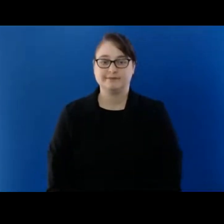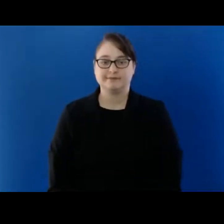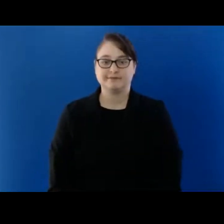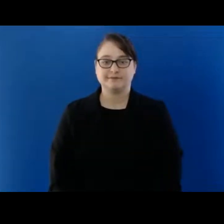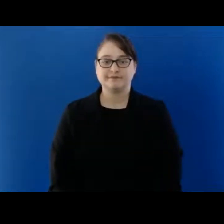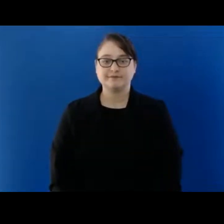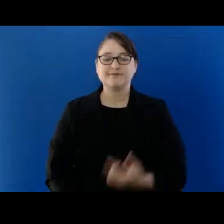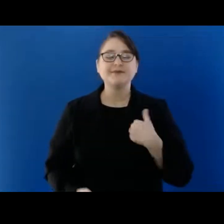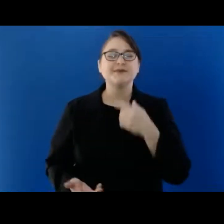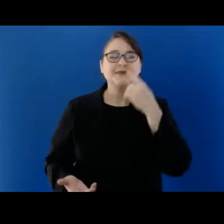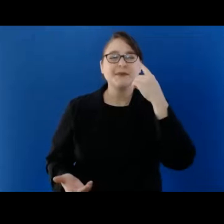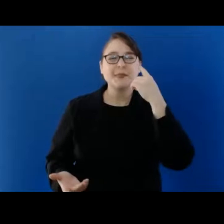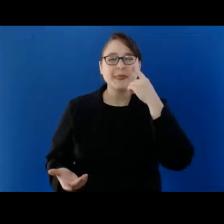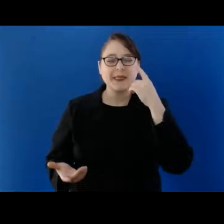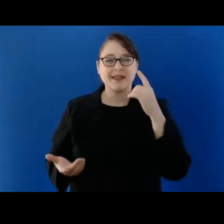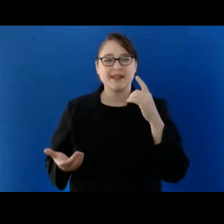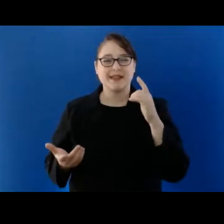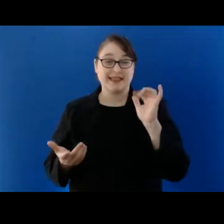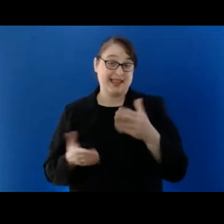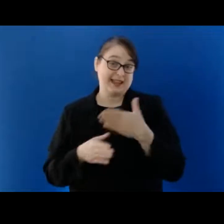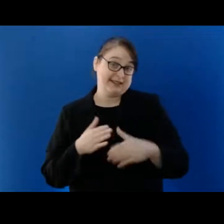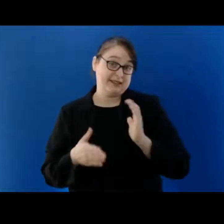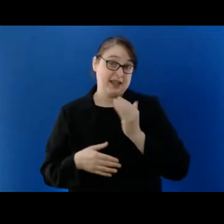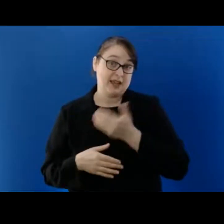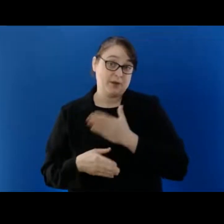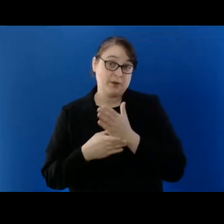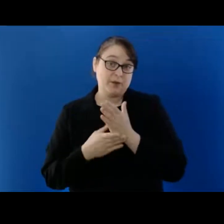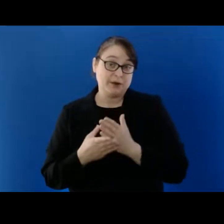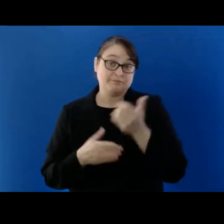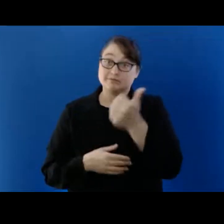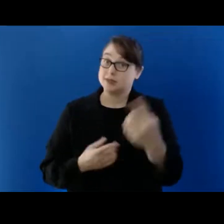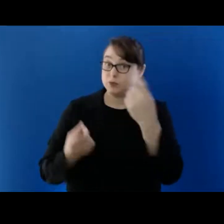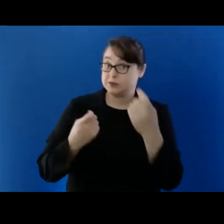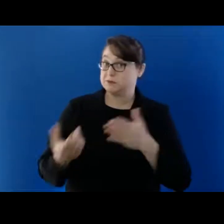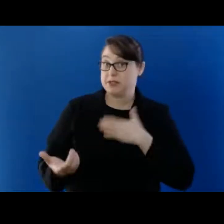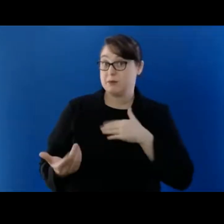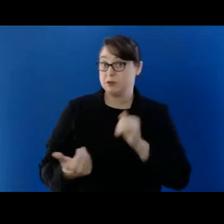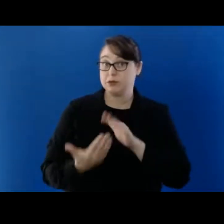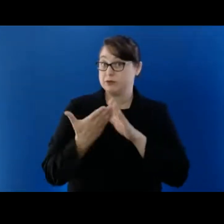I think that covers our piece. If there's any questions, of course, we'll be happy to address them.